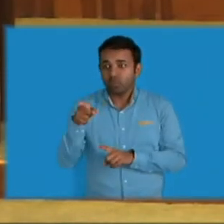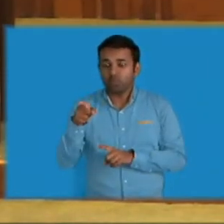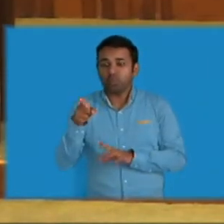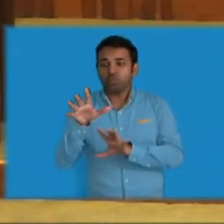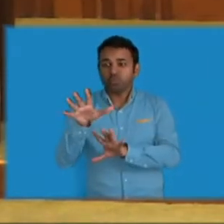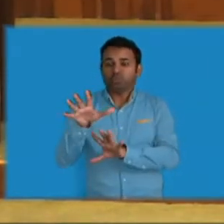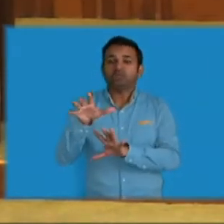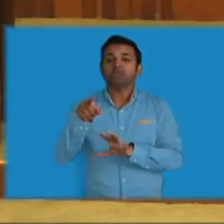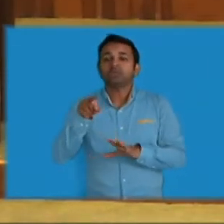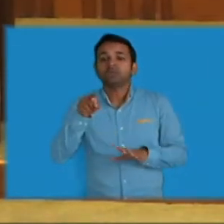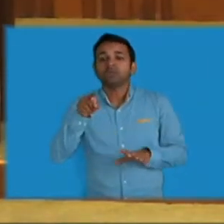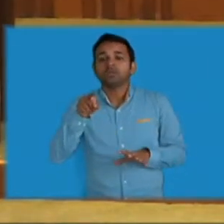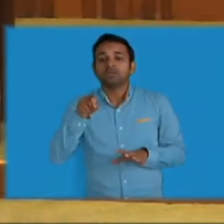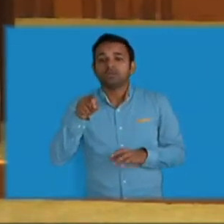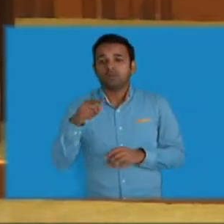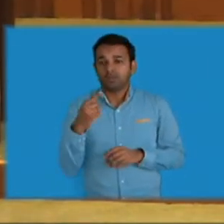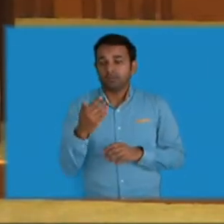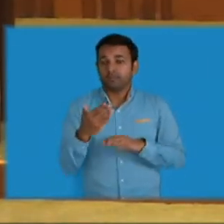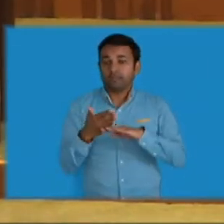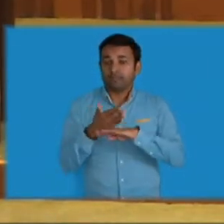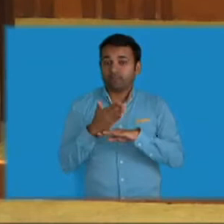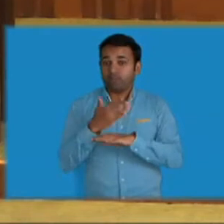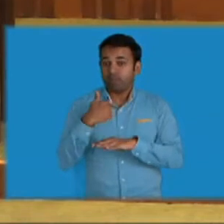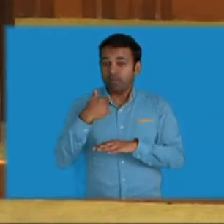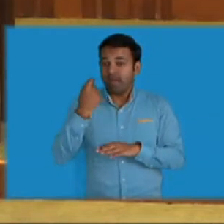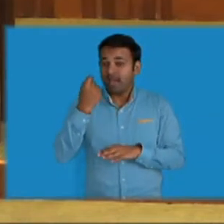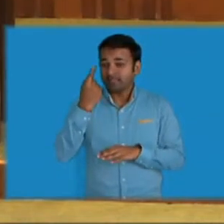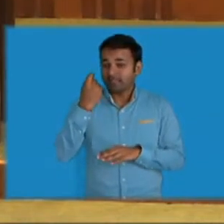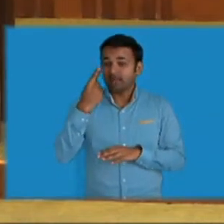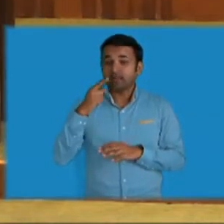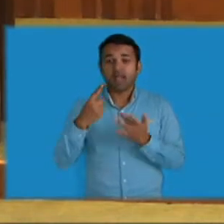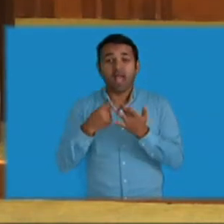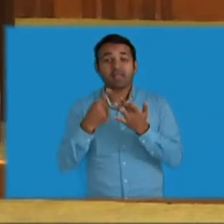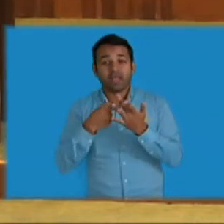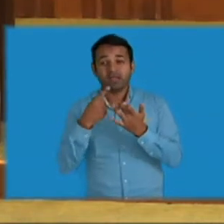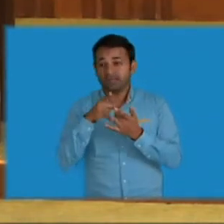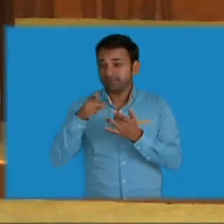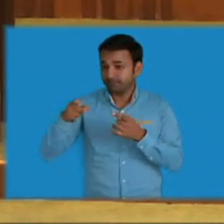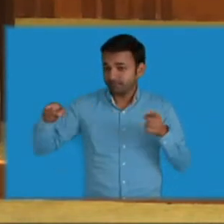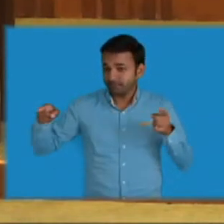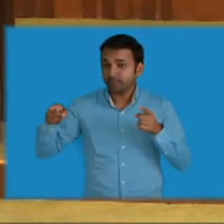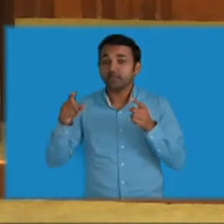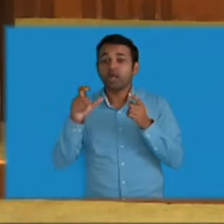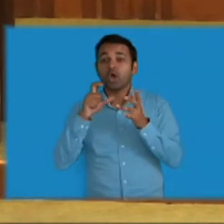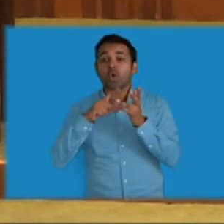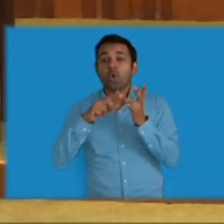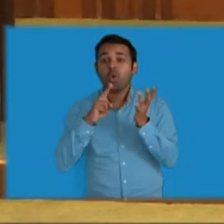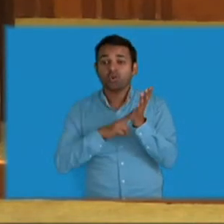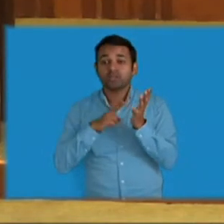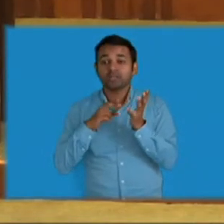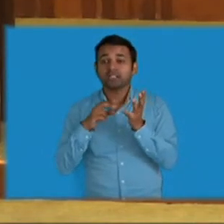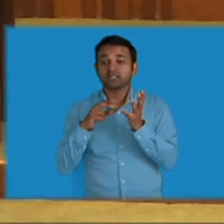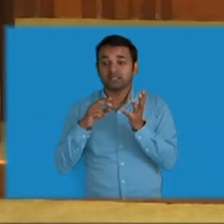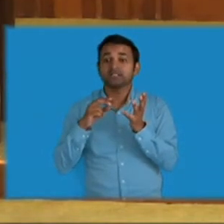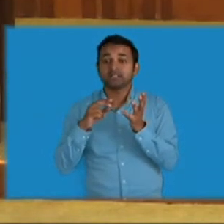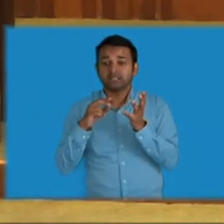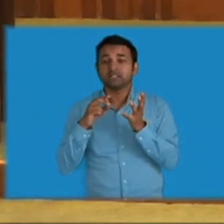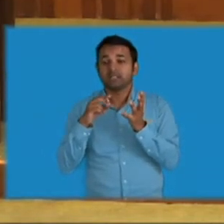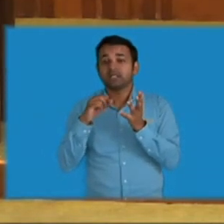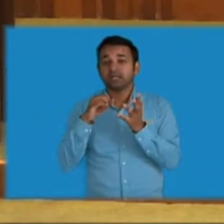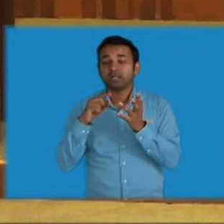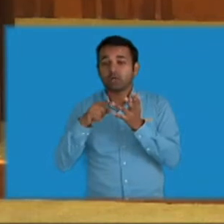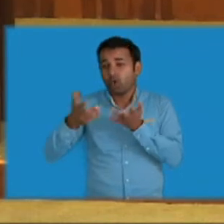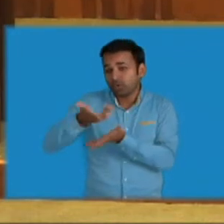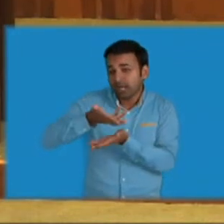understand that COVIS and other offshore consultants are playing an important role in COP23, but I